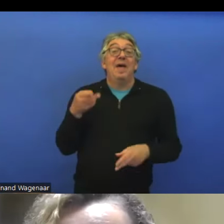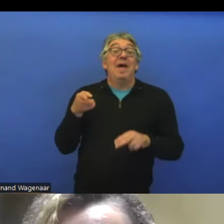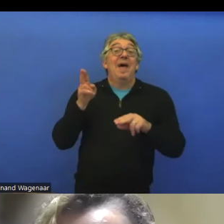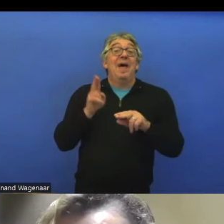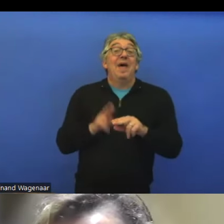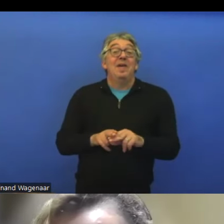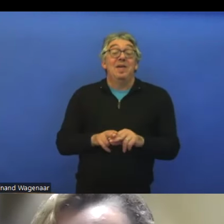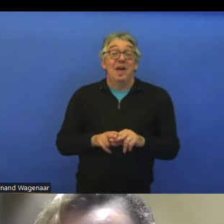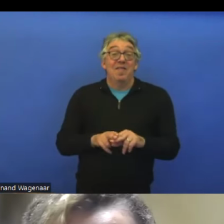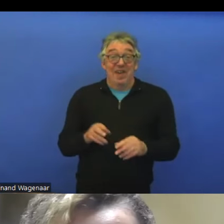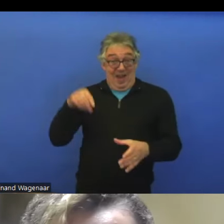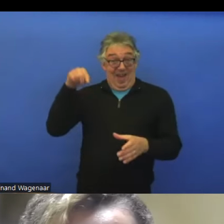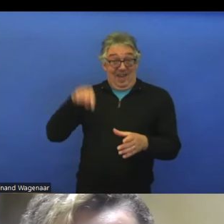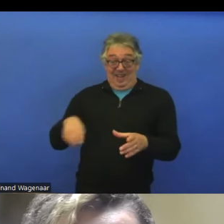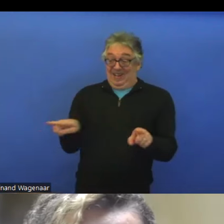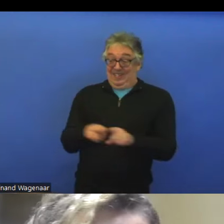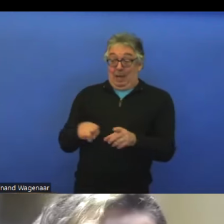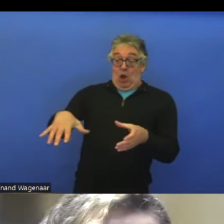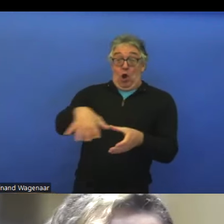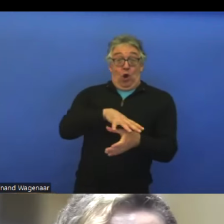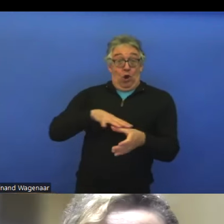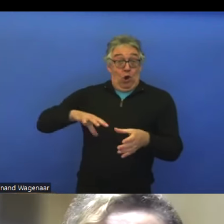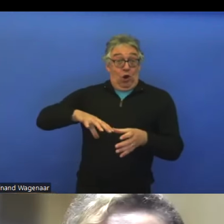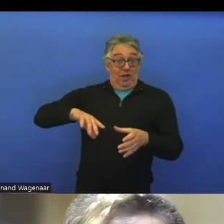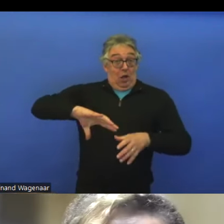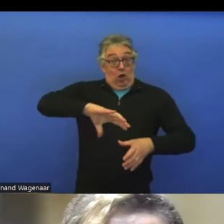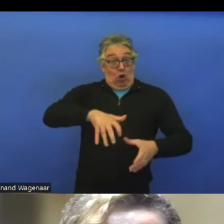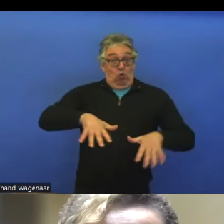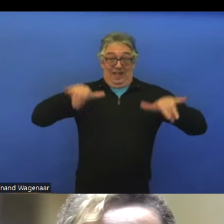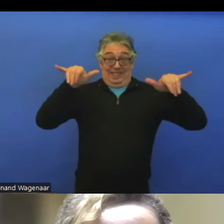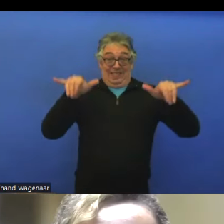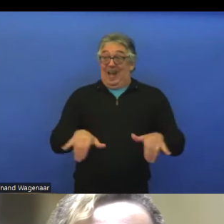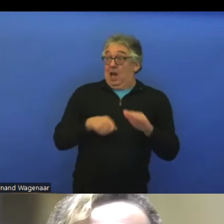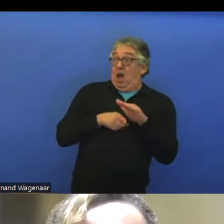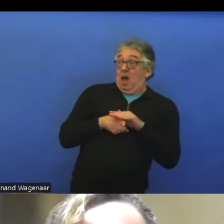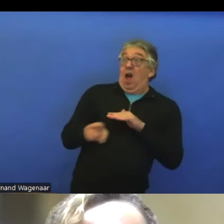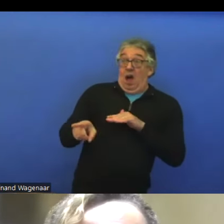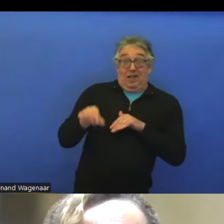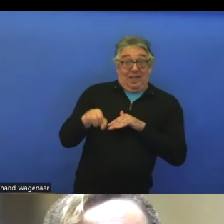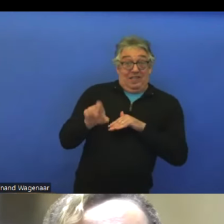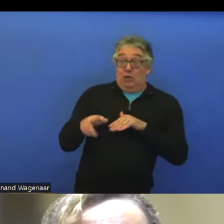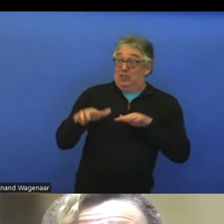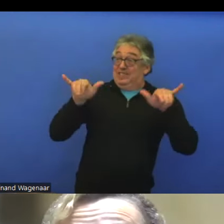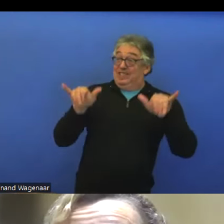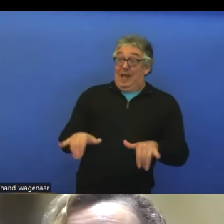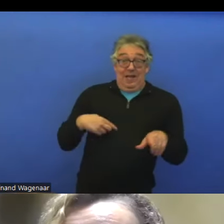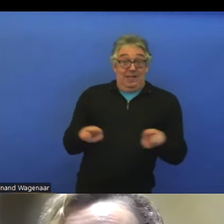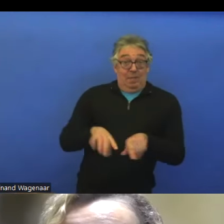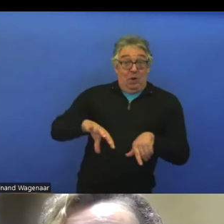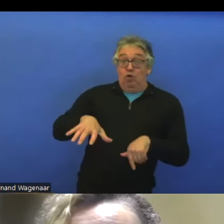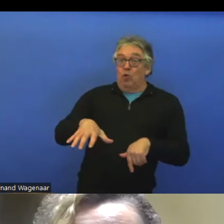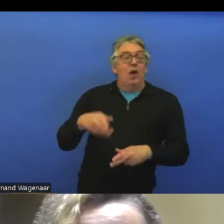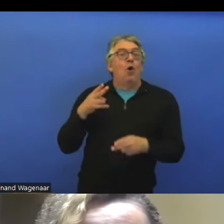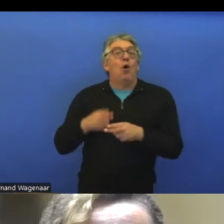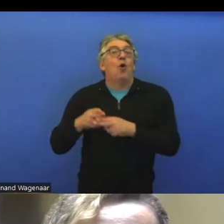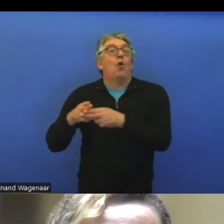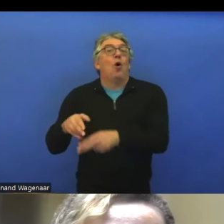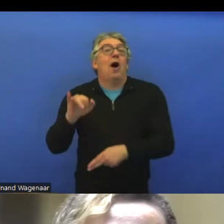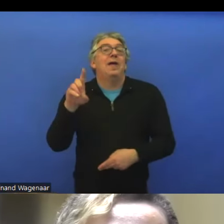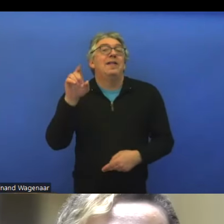they're IDPs, they're internally displaced people, but they're not considered refugees. Then there are other criteria, 4